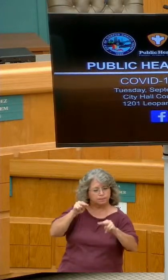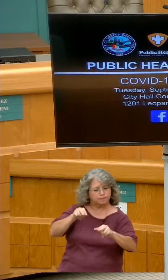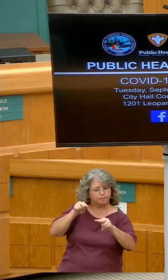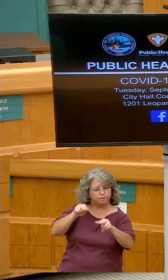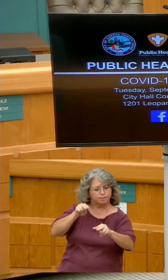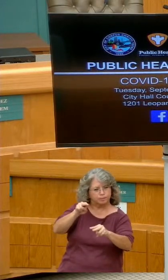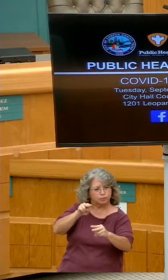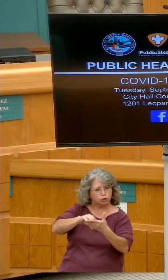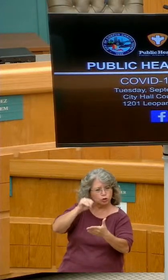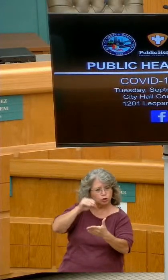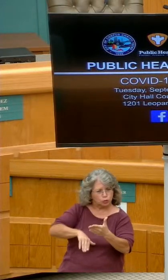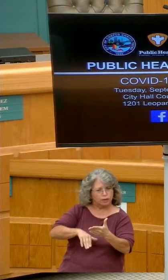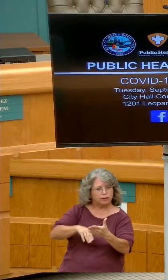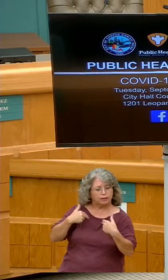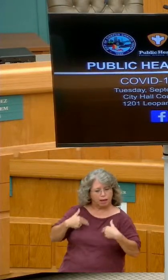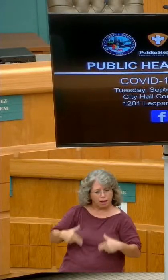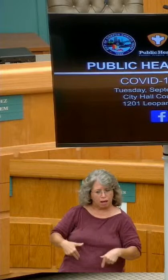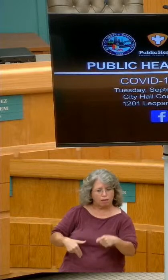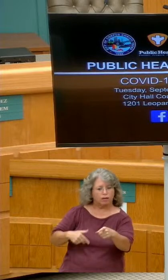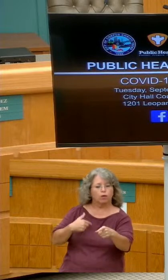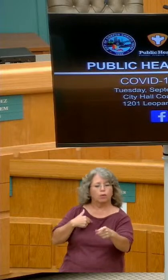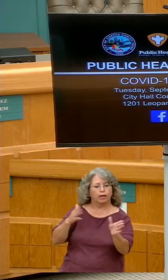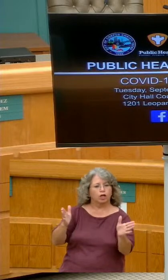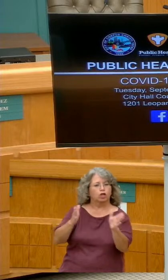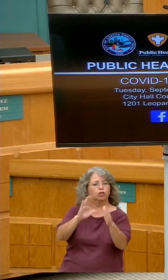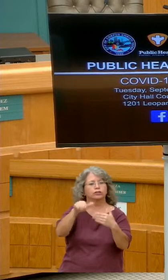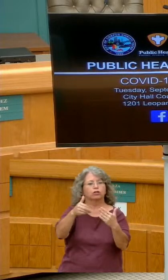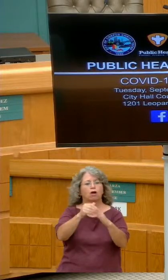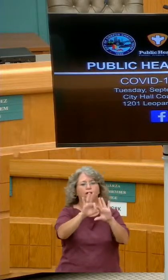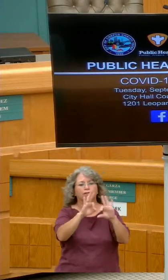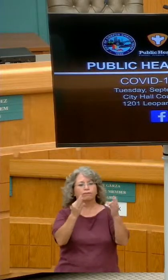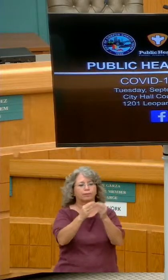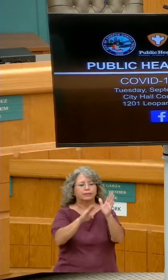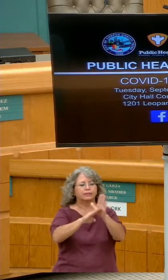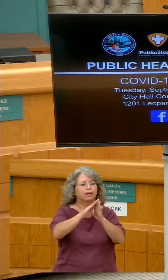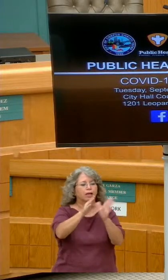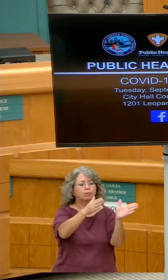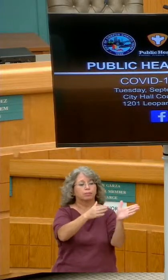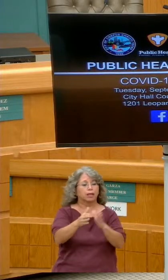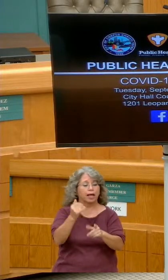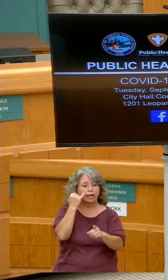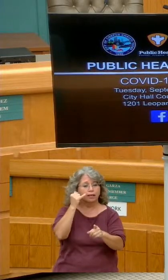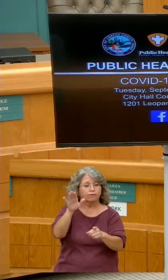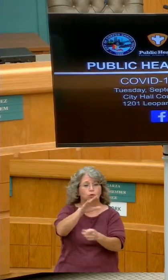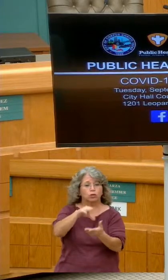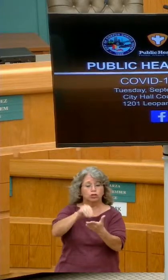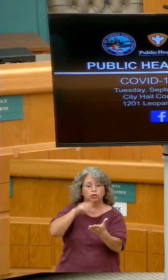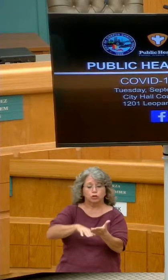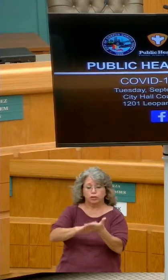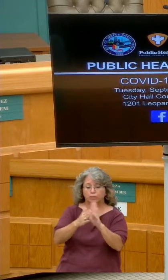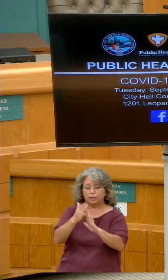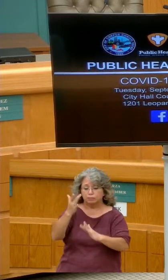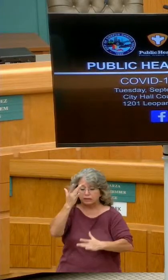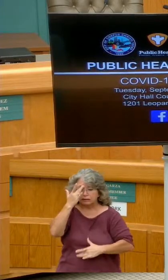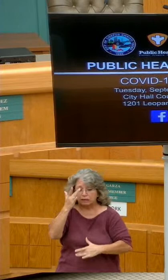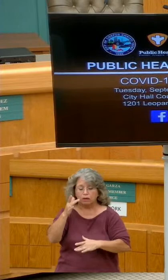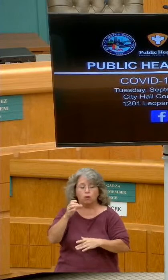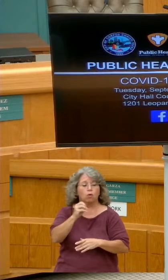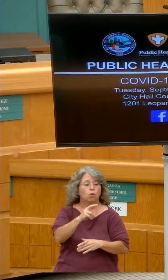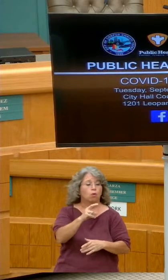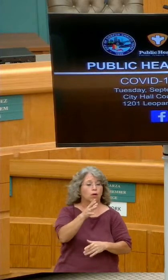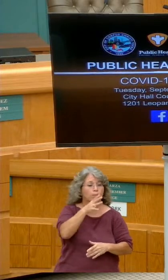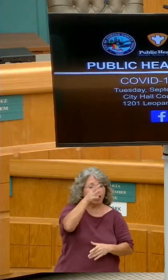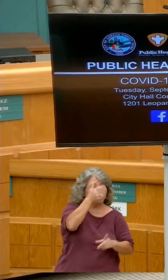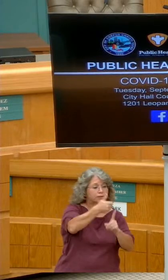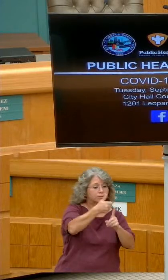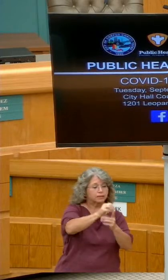families to develop a plan for when a student becomes sick. Also, you should have a plan if parents become sick,